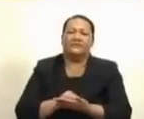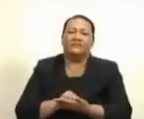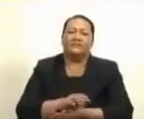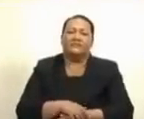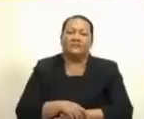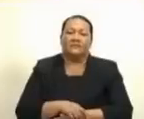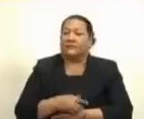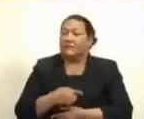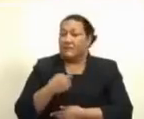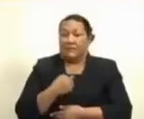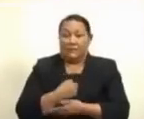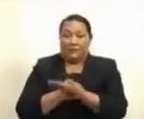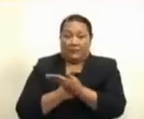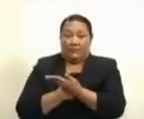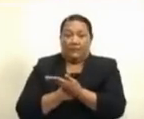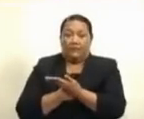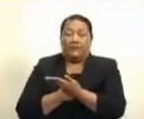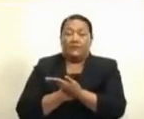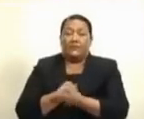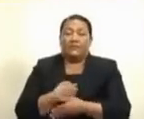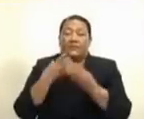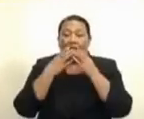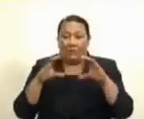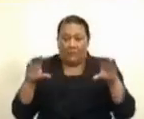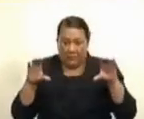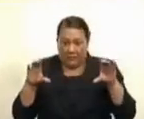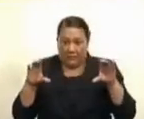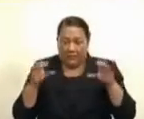I have made my confession